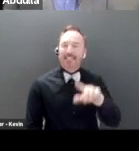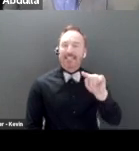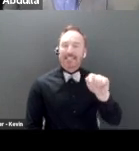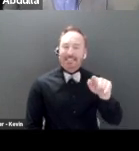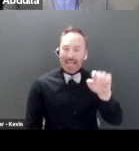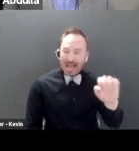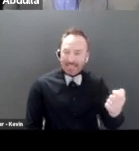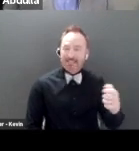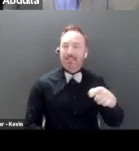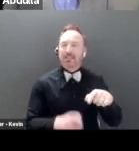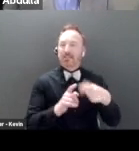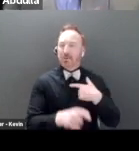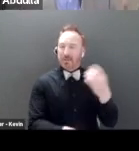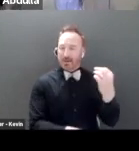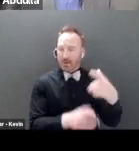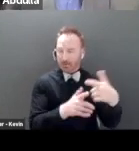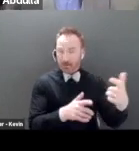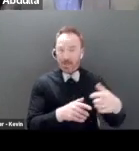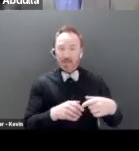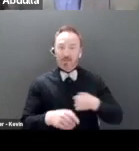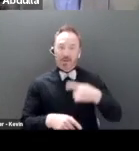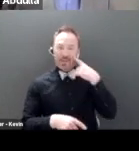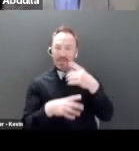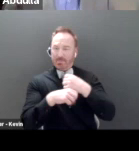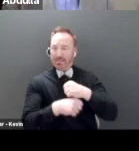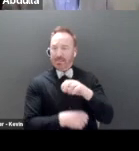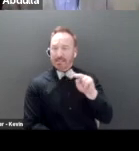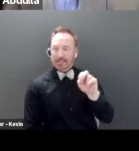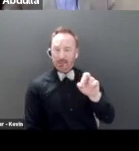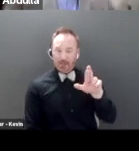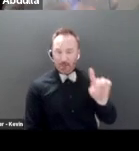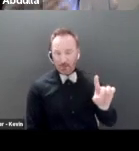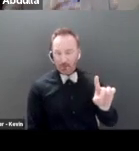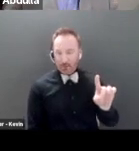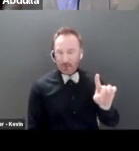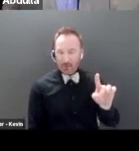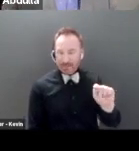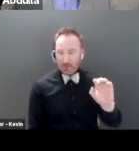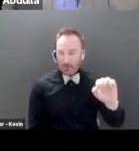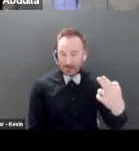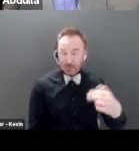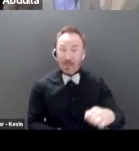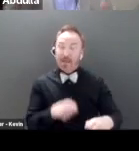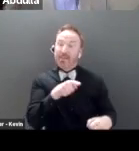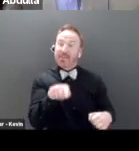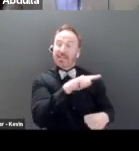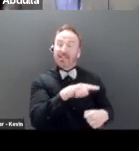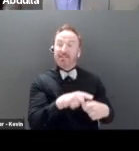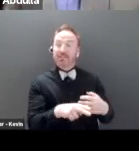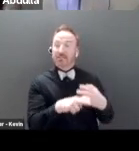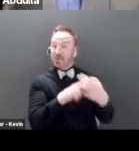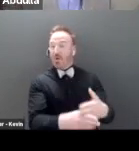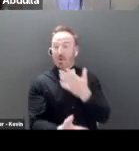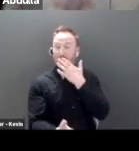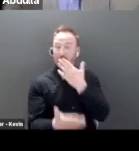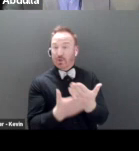non-resident. So again, it's a good cheat sheet to have. Some of that may or may not have been applicable, but I did want to give this